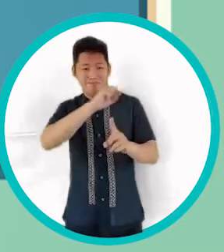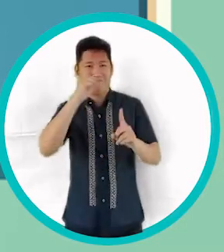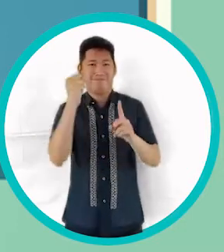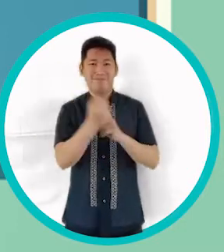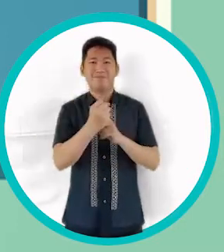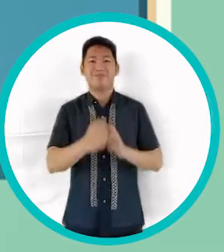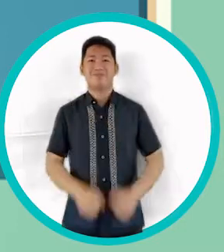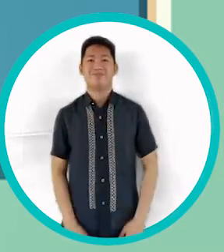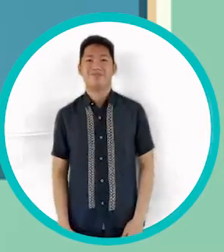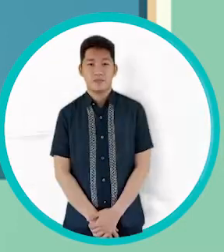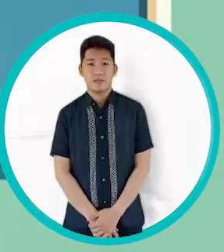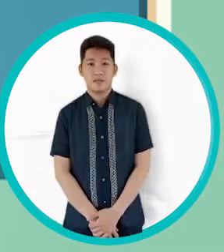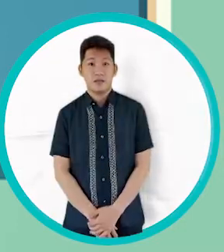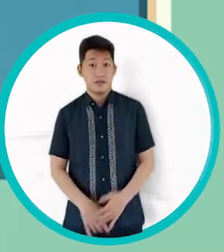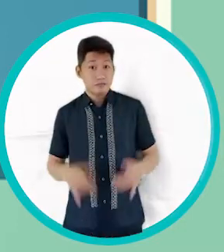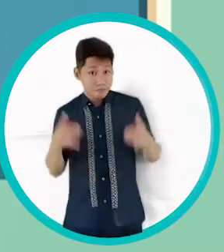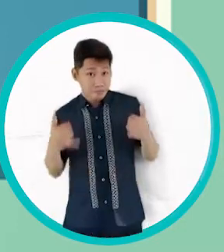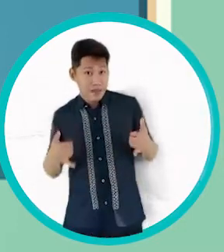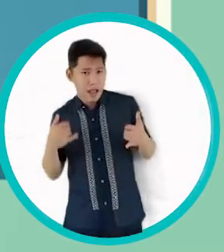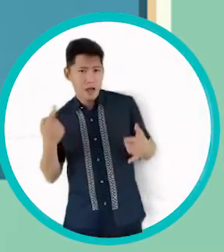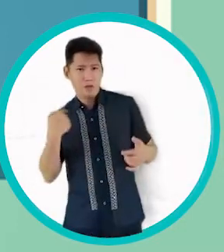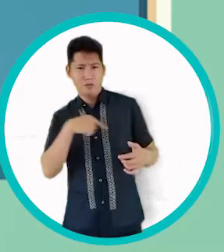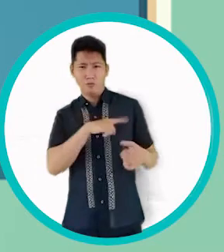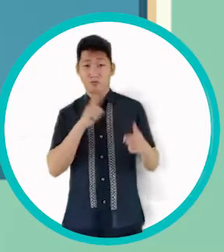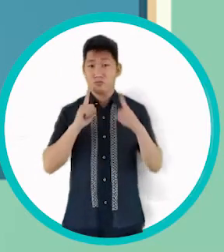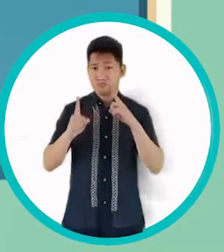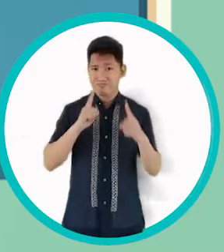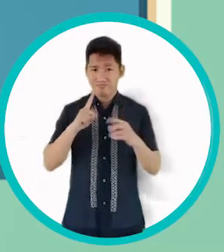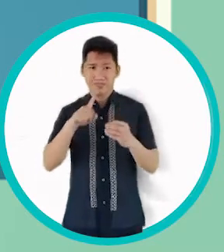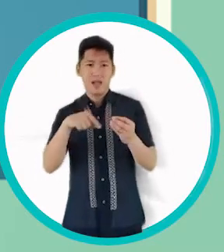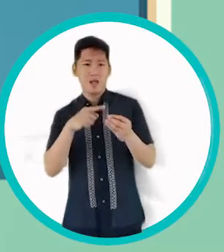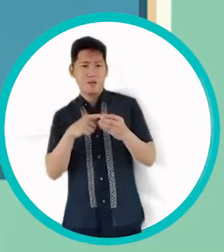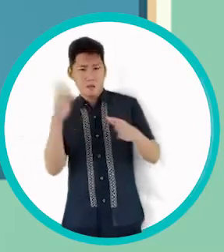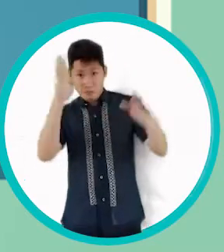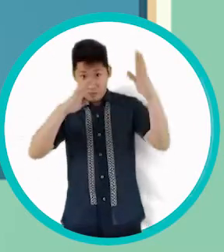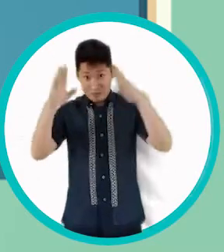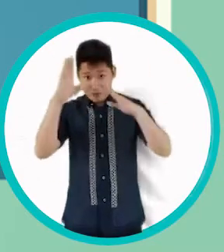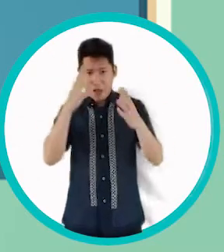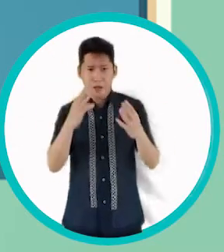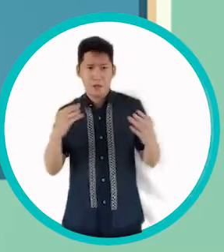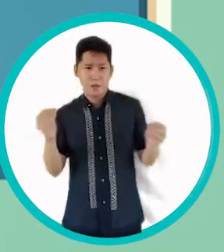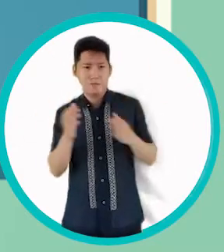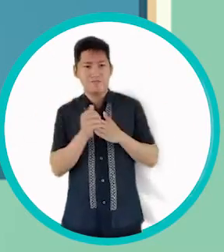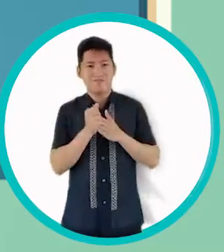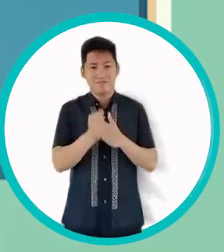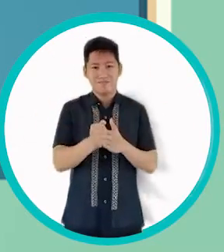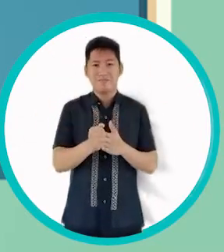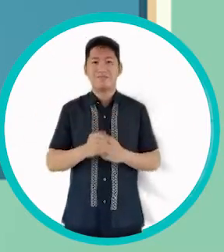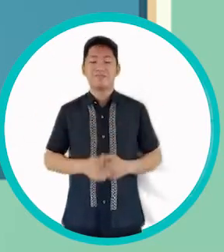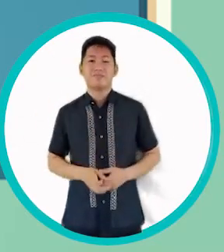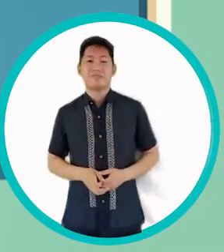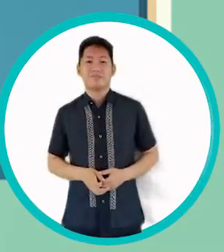particular situation. This time, we will talk about the problem-solution pattern.